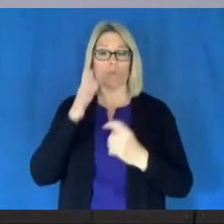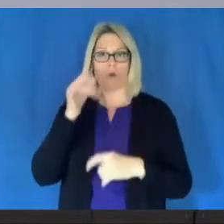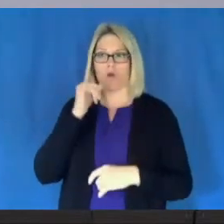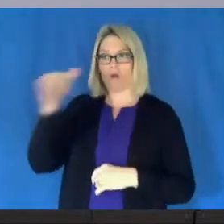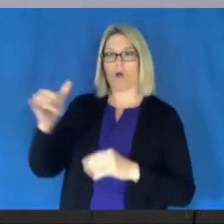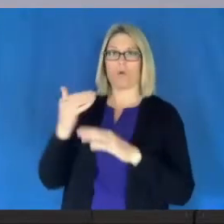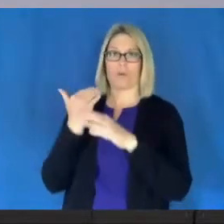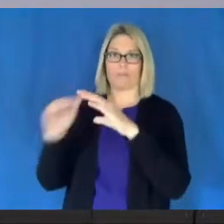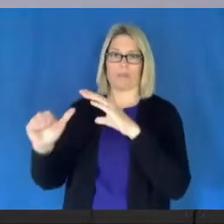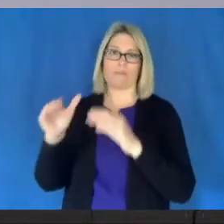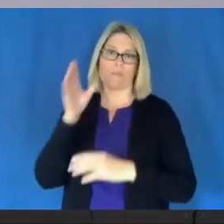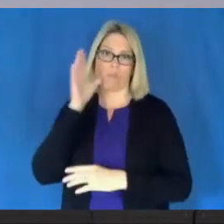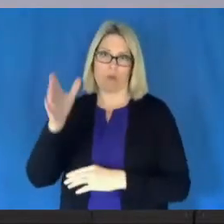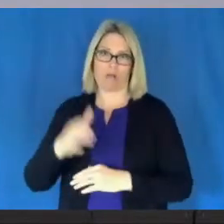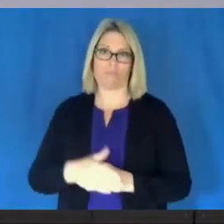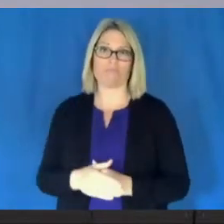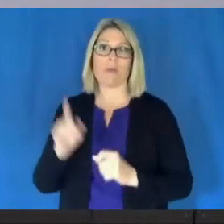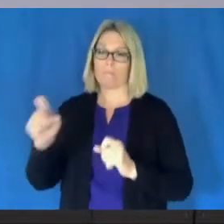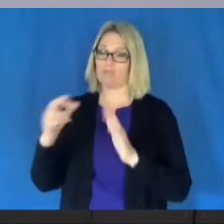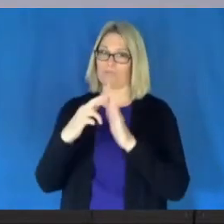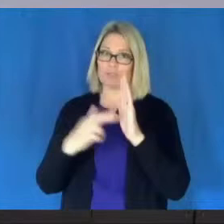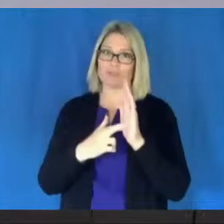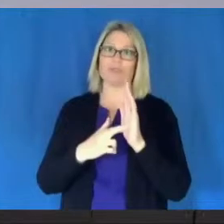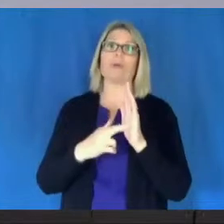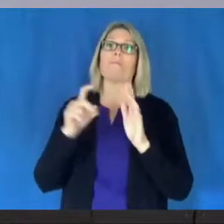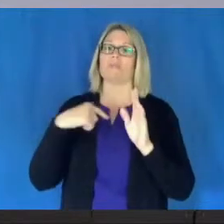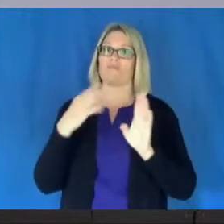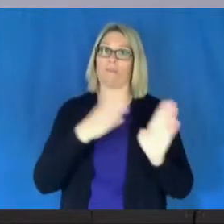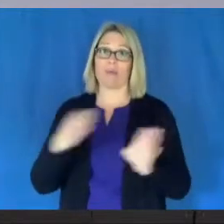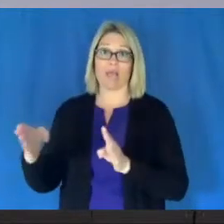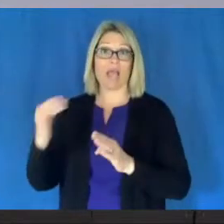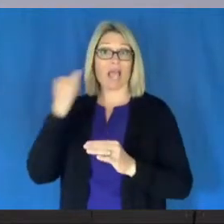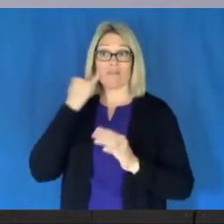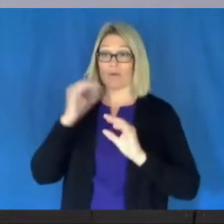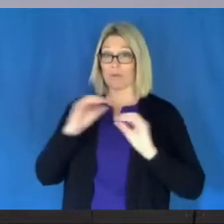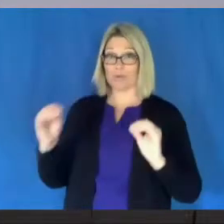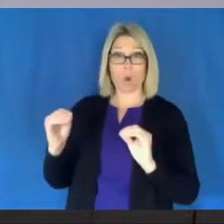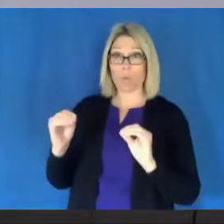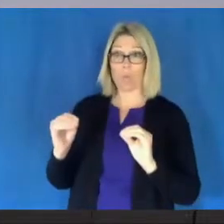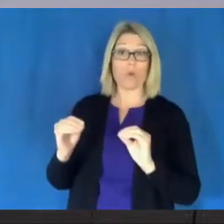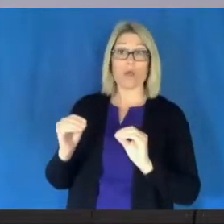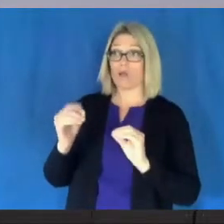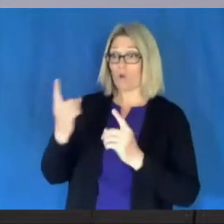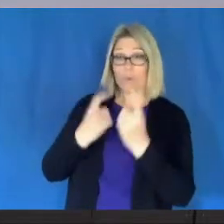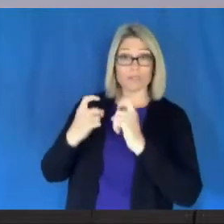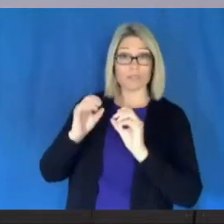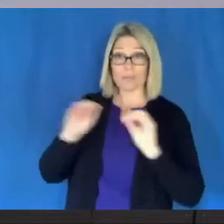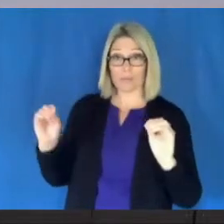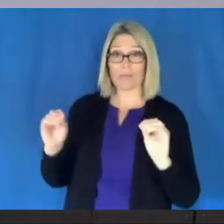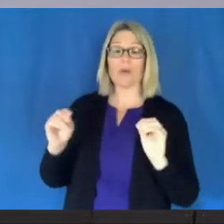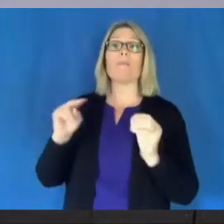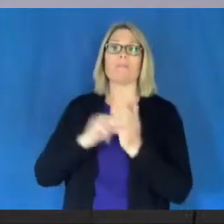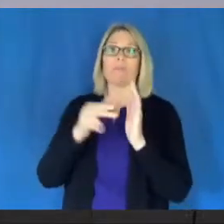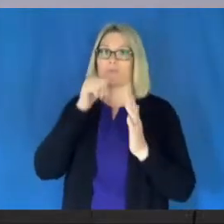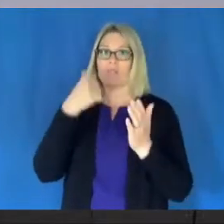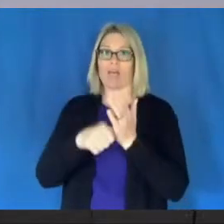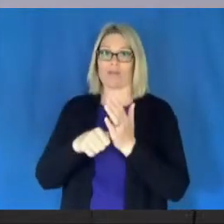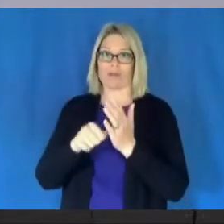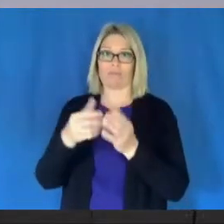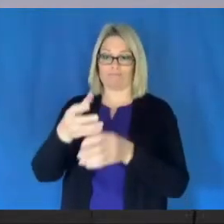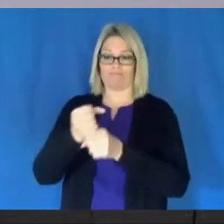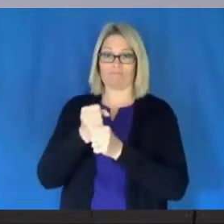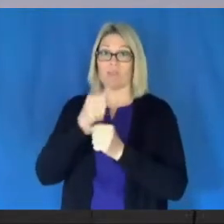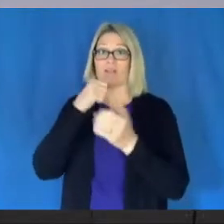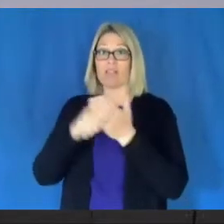email. If there are no questions about this plan, you will receive a letter of confirmation. You should bring this letter with you and show it to the